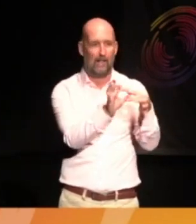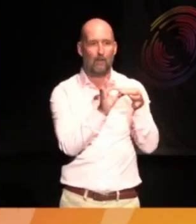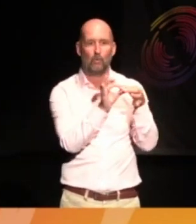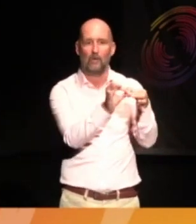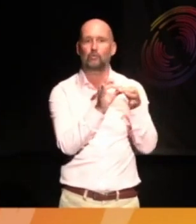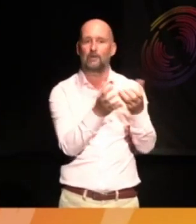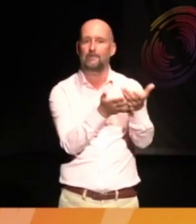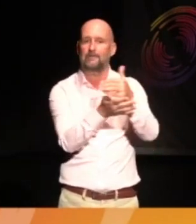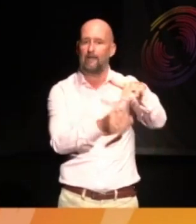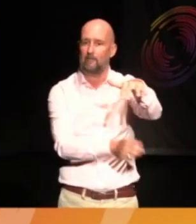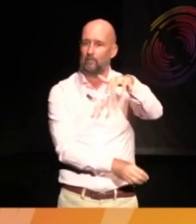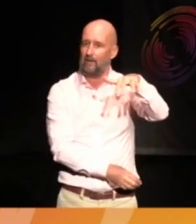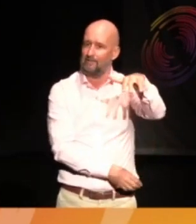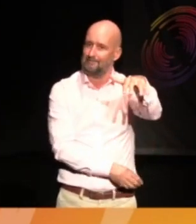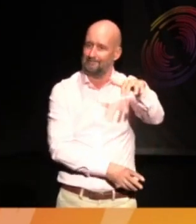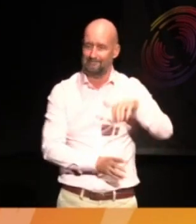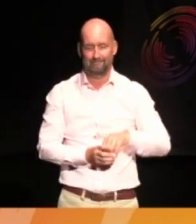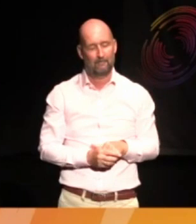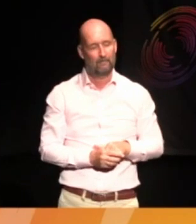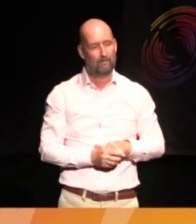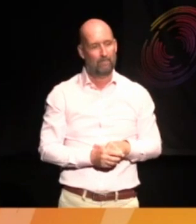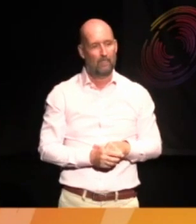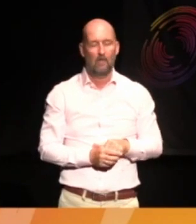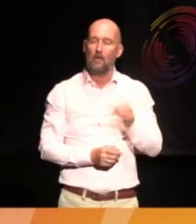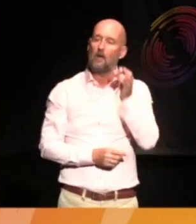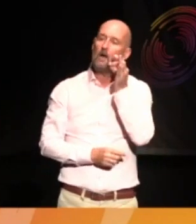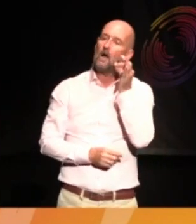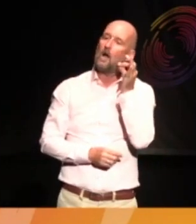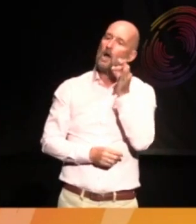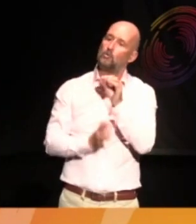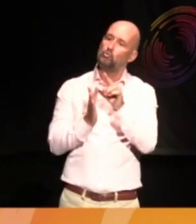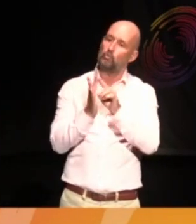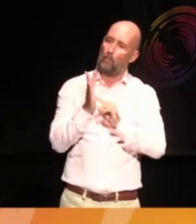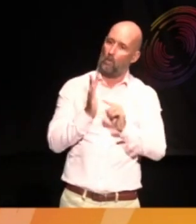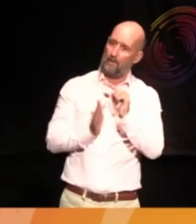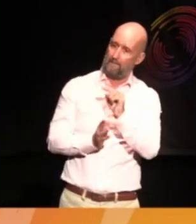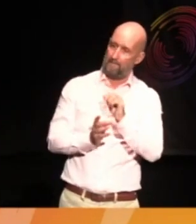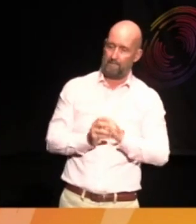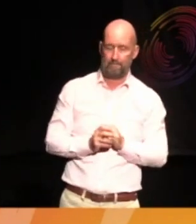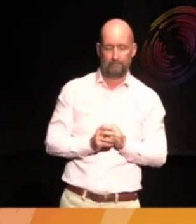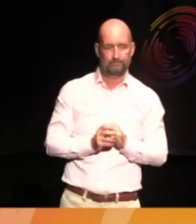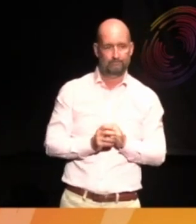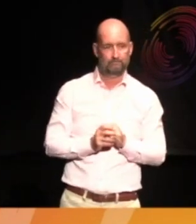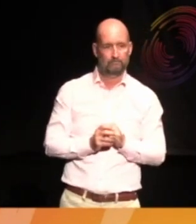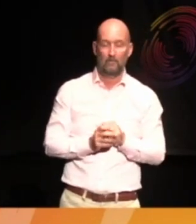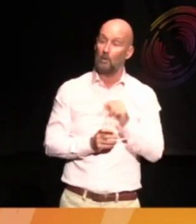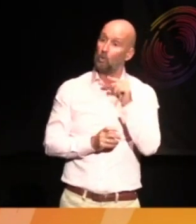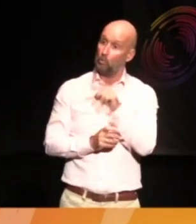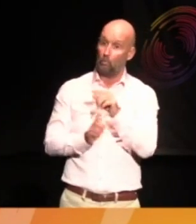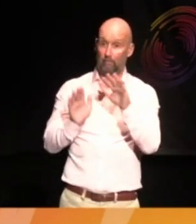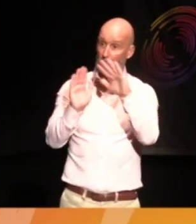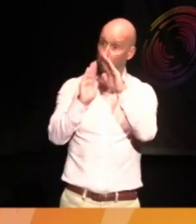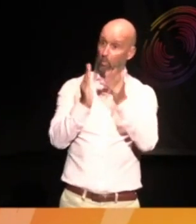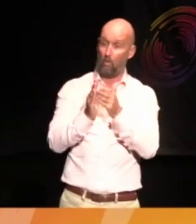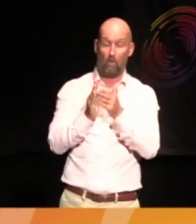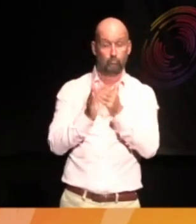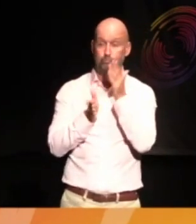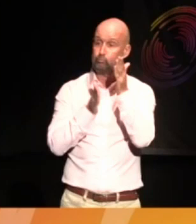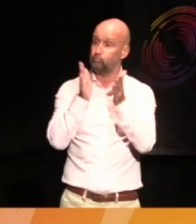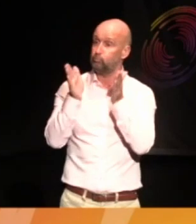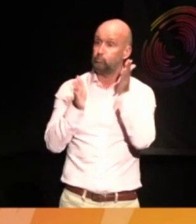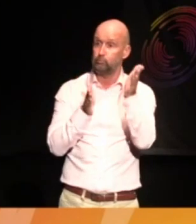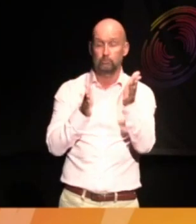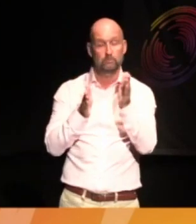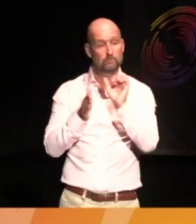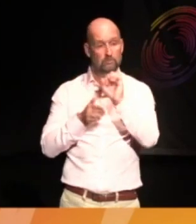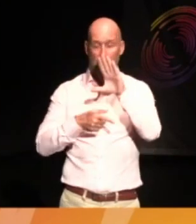spaces. So if I can come to you now, Jumoke. Yeah. You've travelled the world extensively and written on your blog